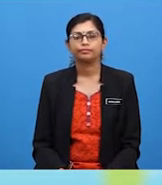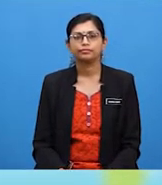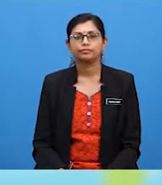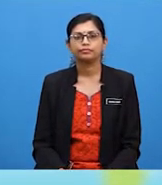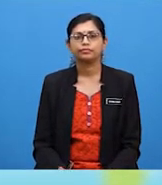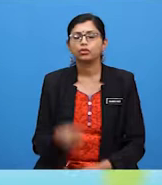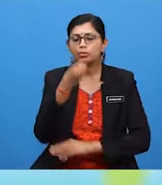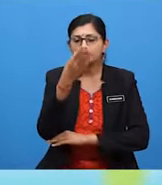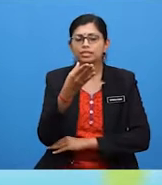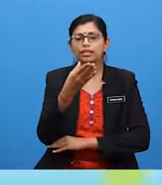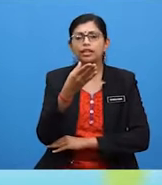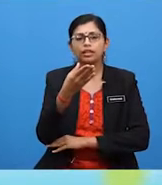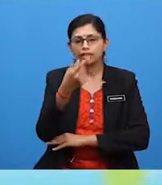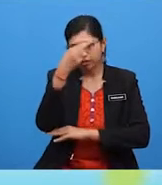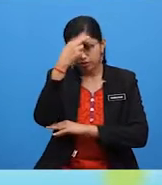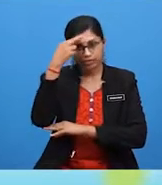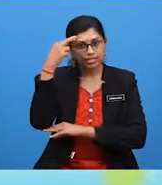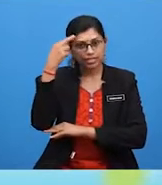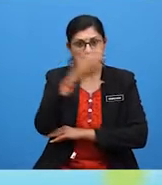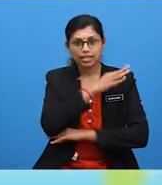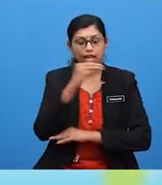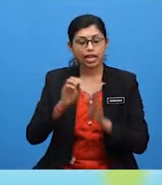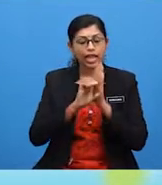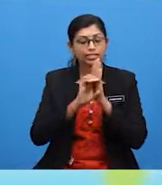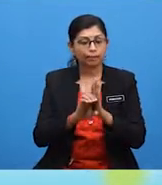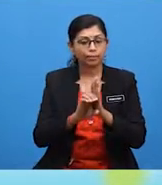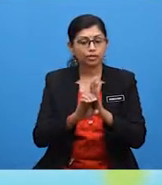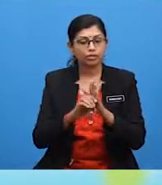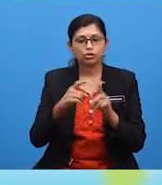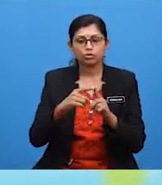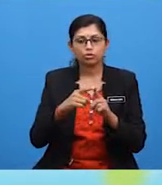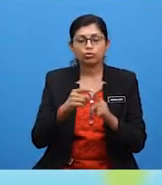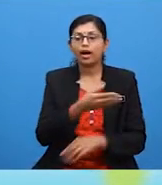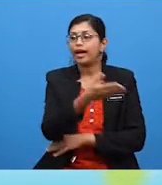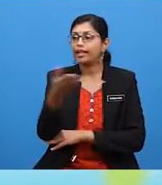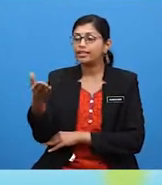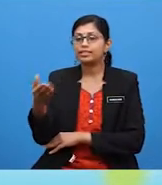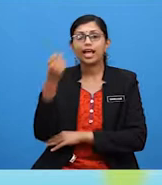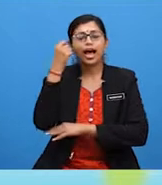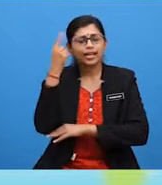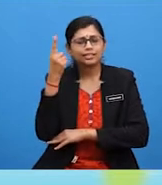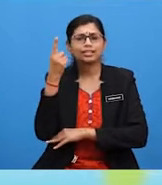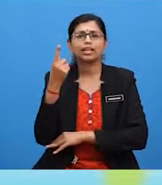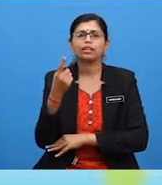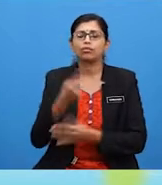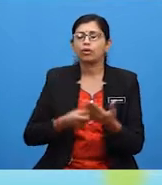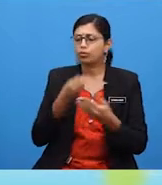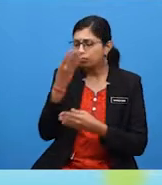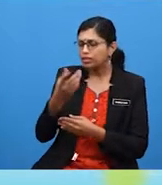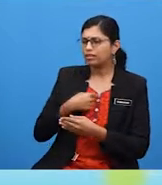Stating reasons and examples would be a great way to let others understand what you mean.